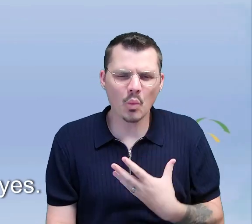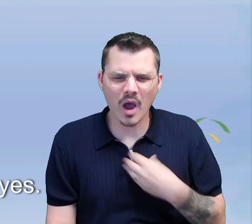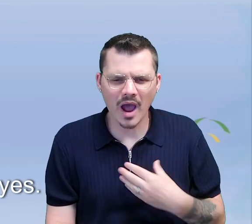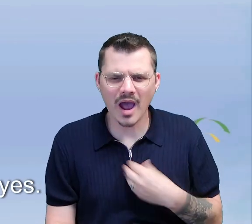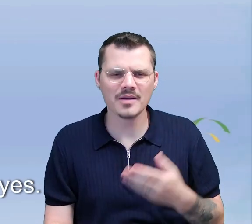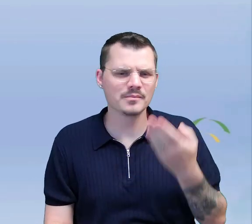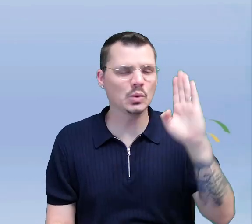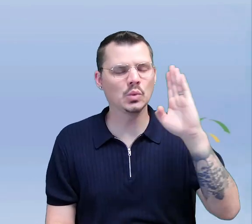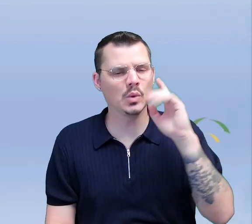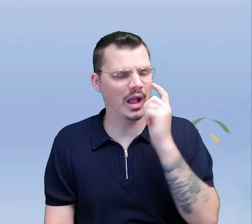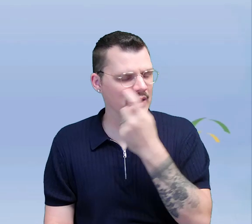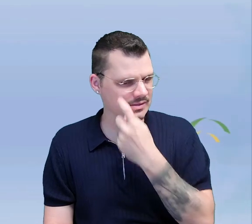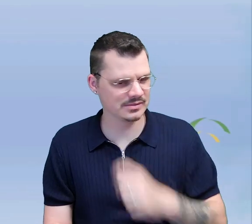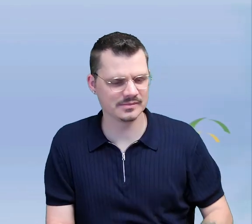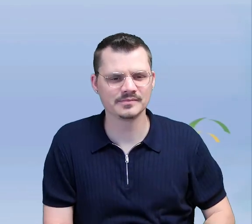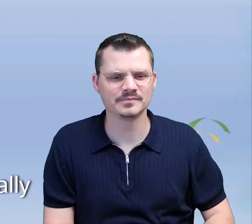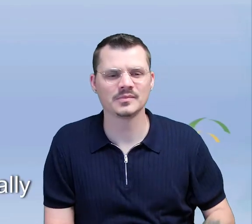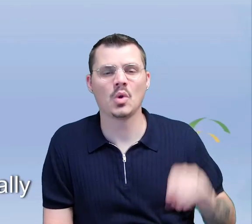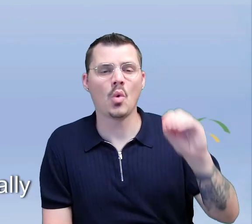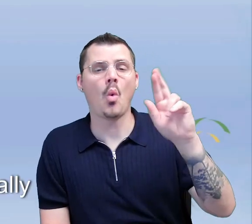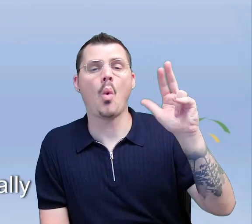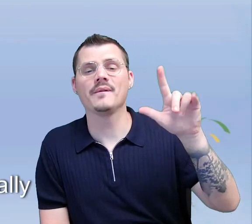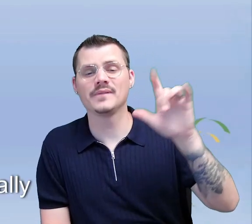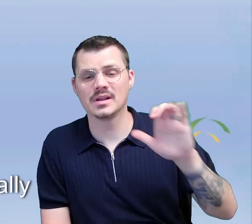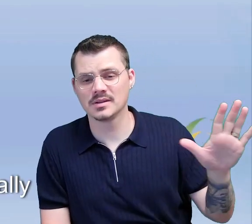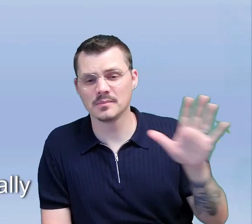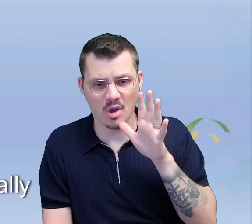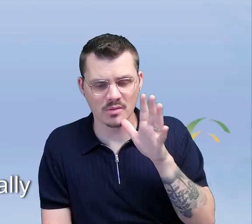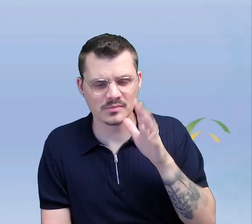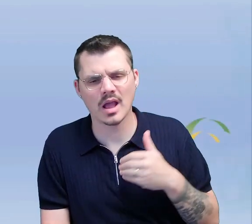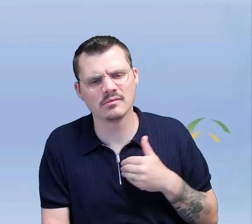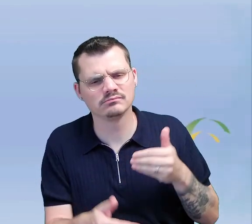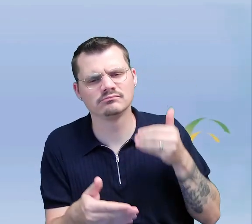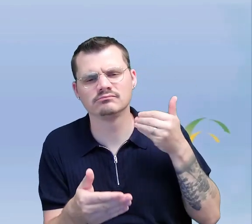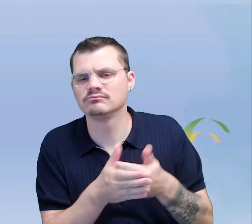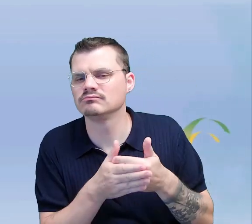beard, bright blue eyes. Orville and his mom had a really,